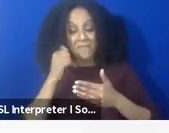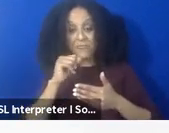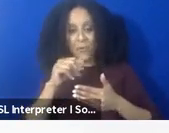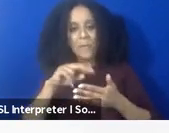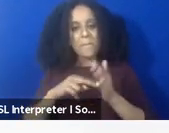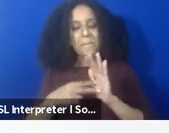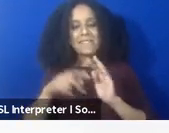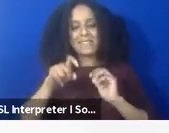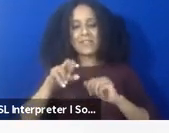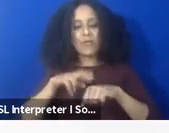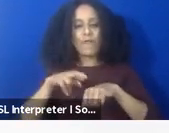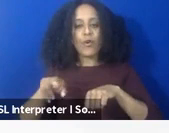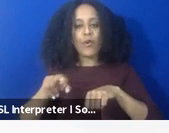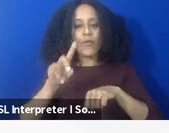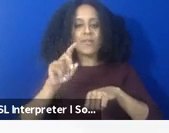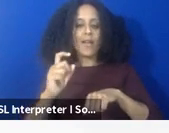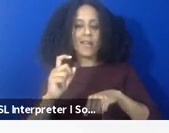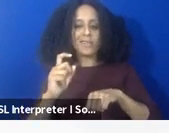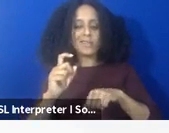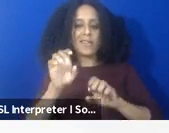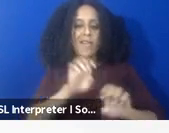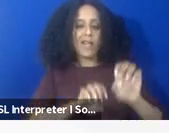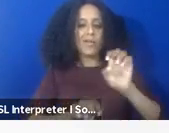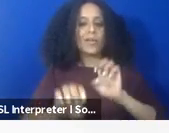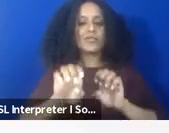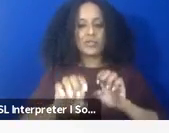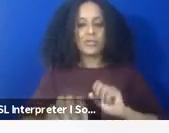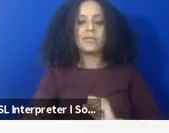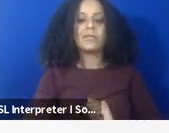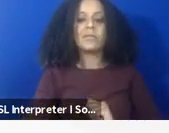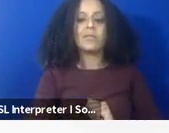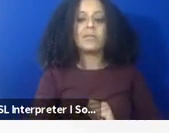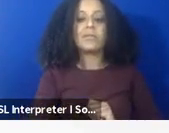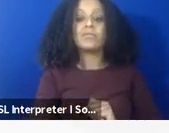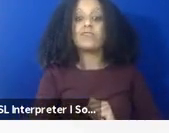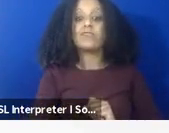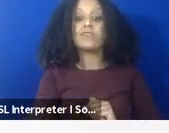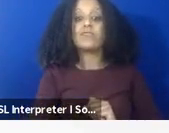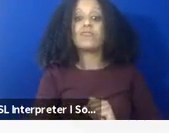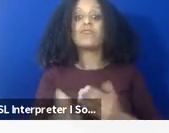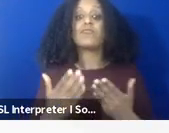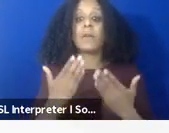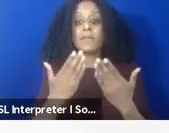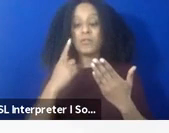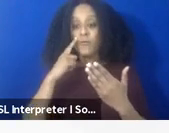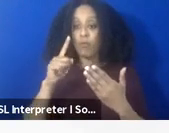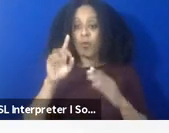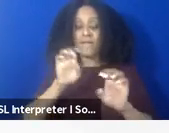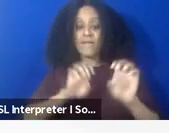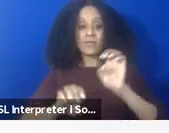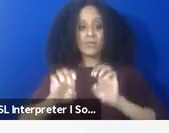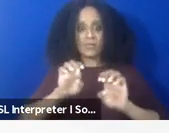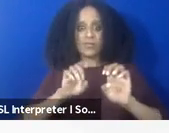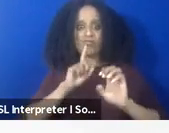a diagnostic evaluation. What we recommend for a diagnostic evaluation is a comprehensive